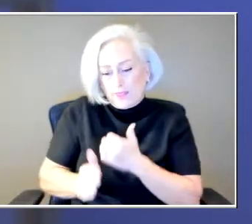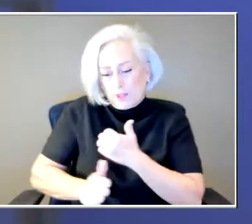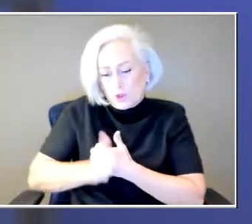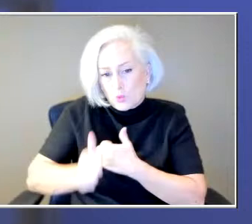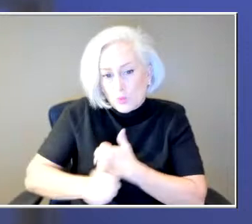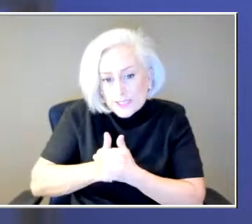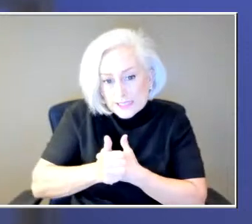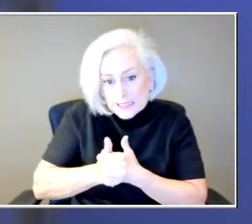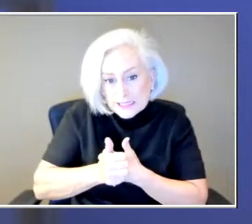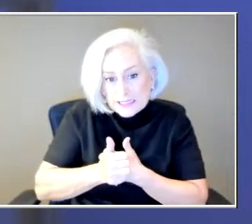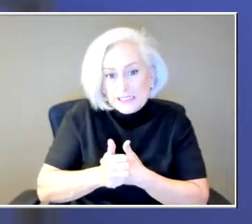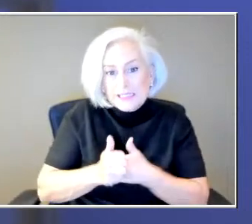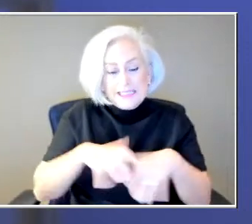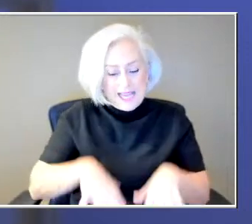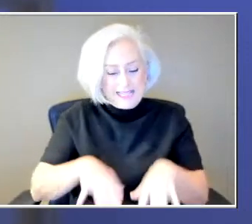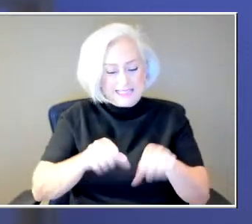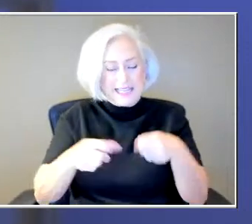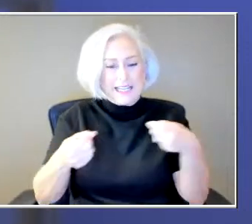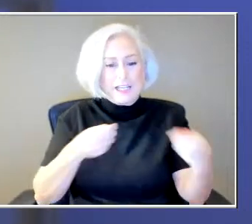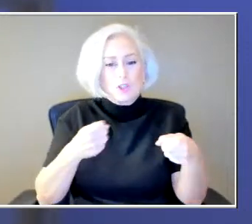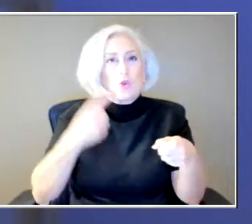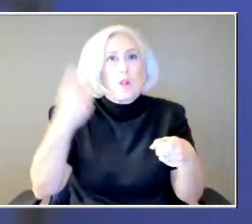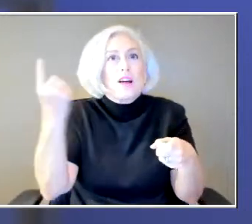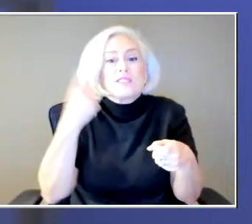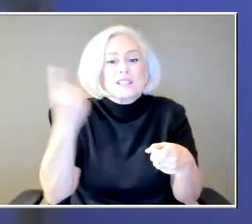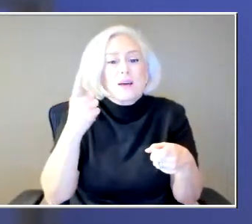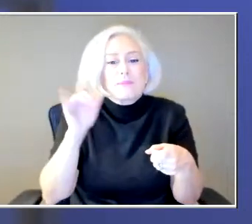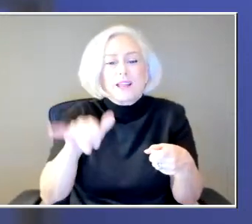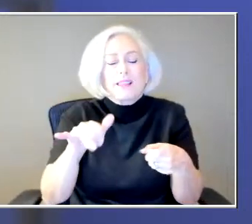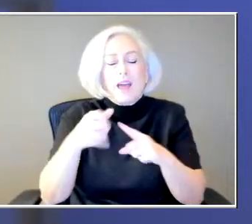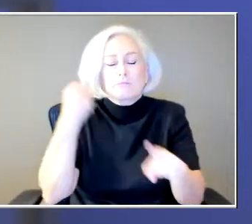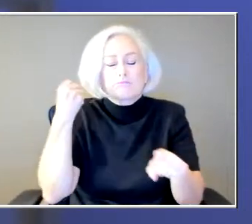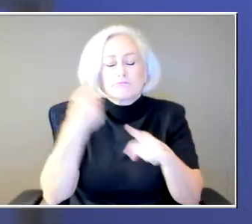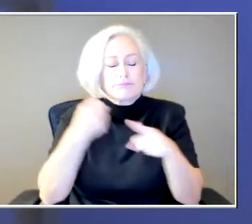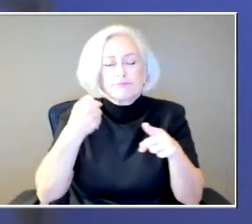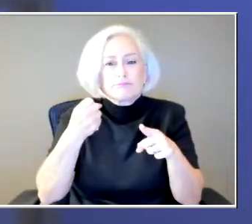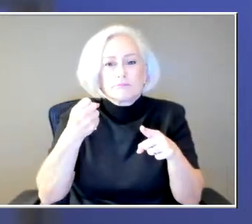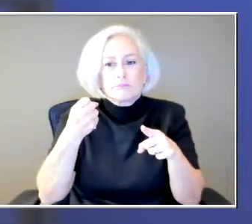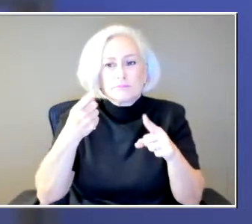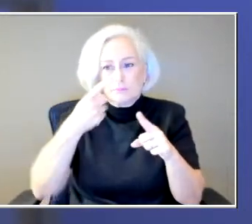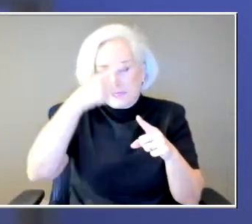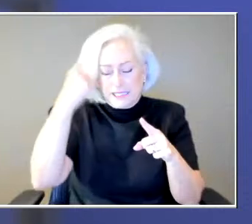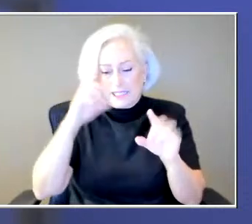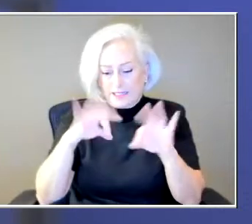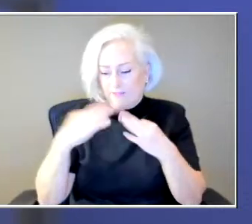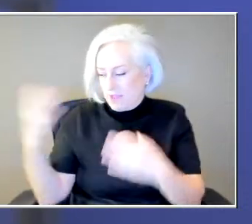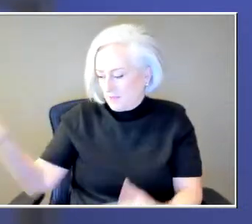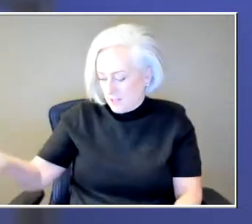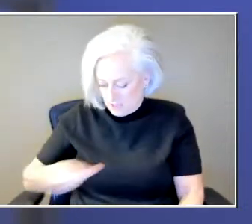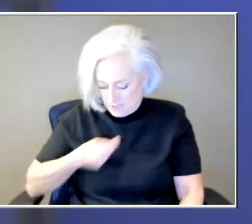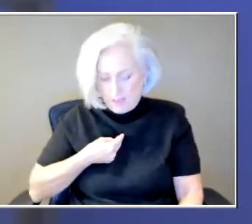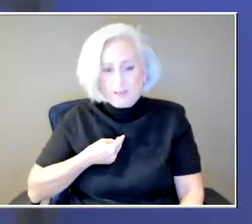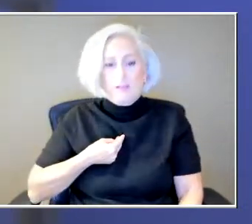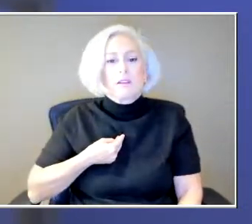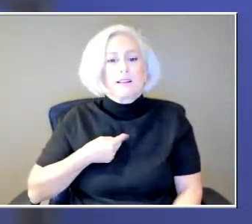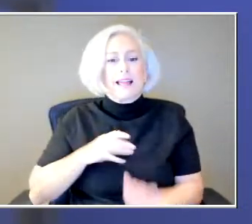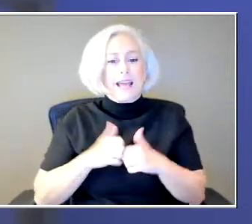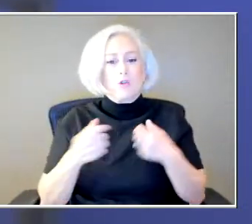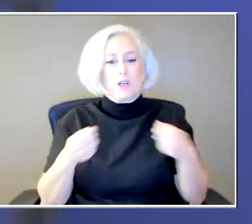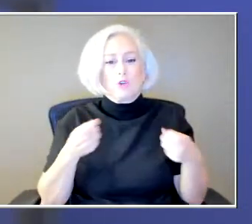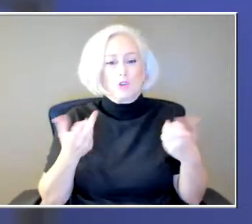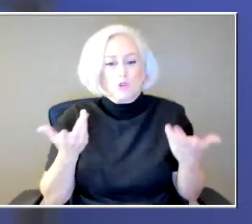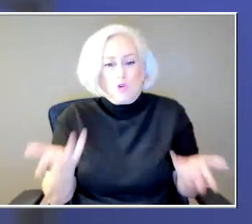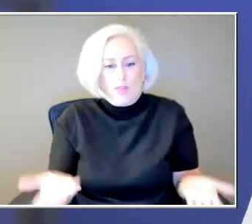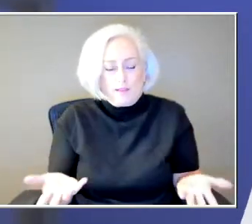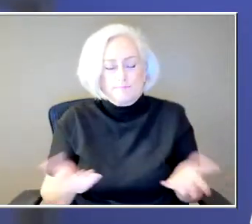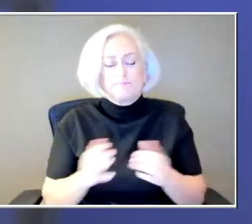something that has seemingly come out of nowhere because it's in your family. You're like, how can I control this? It's running in the family. So the